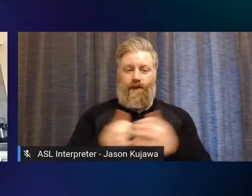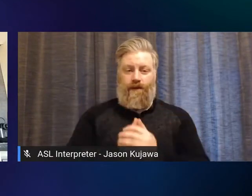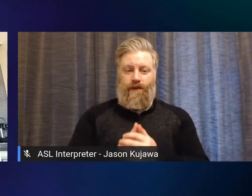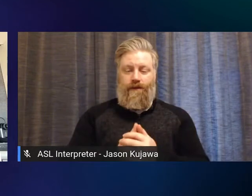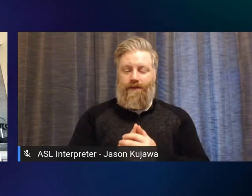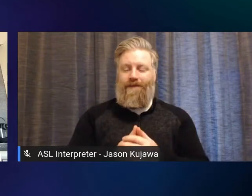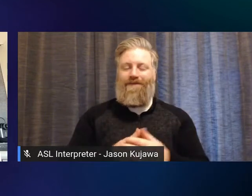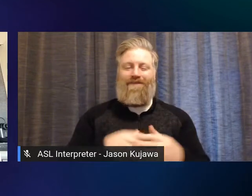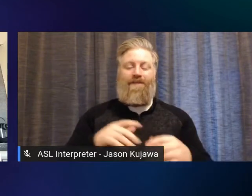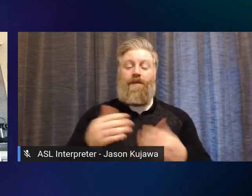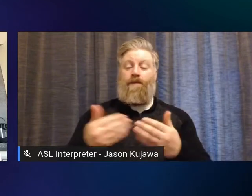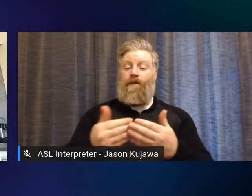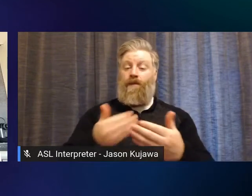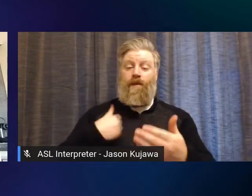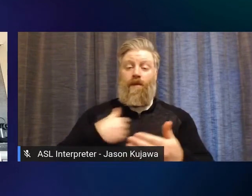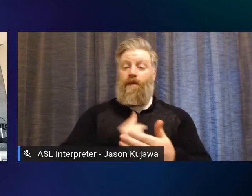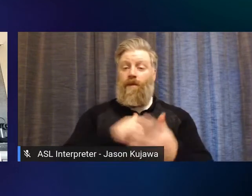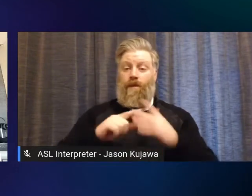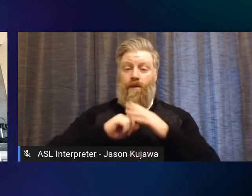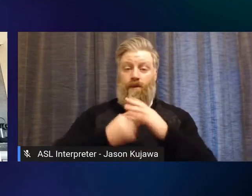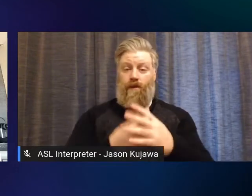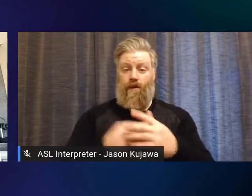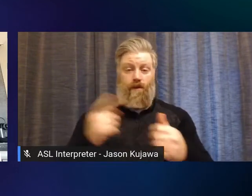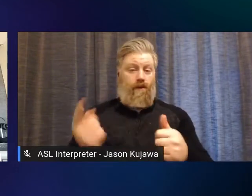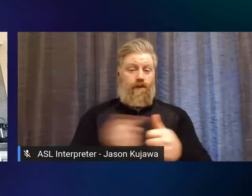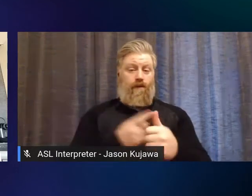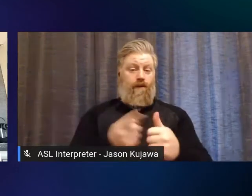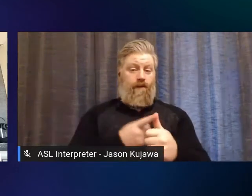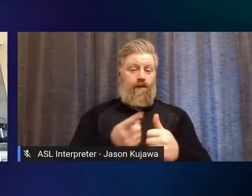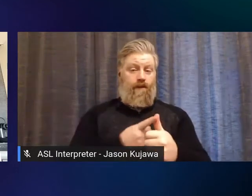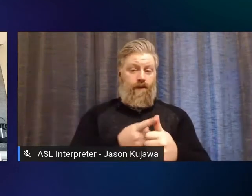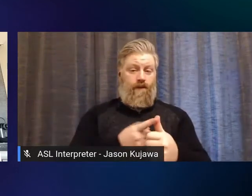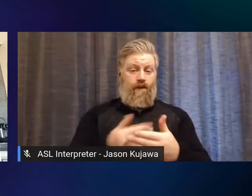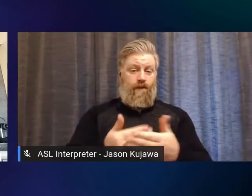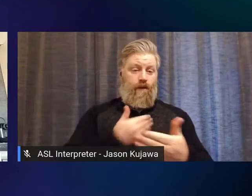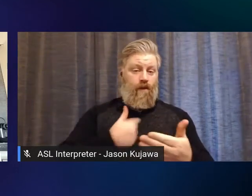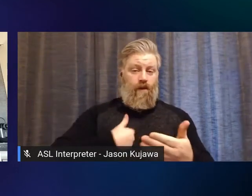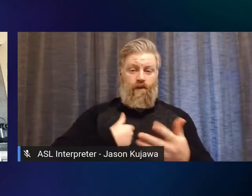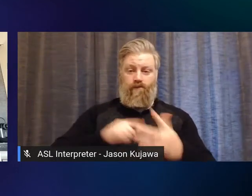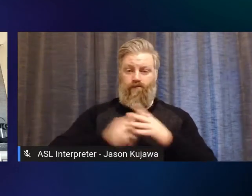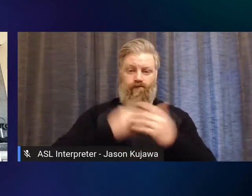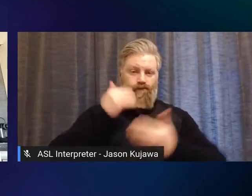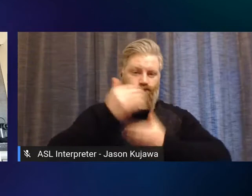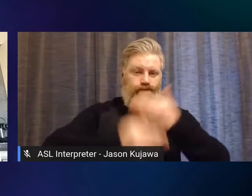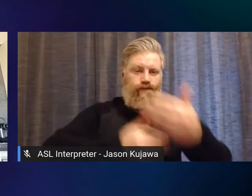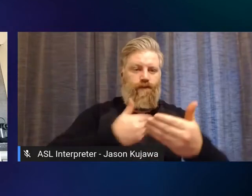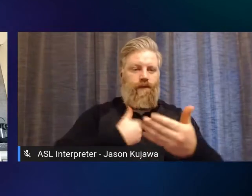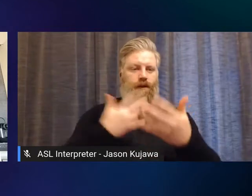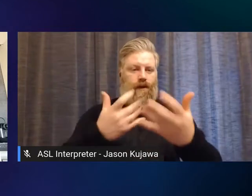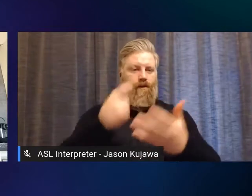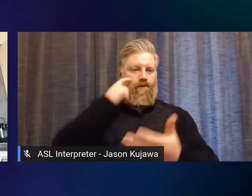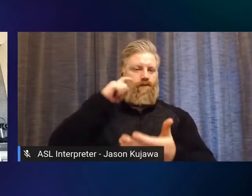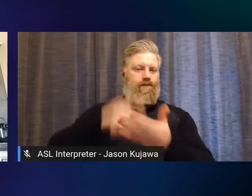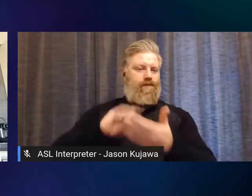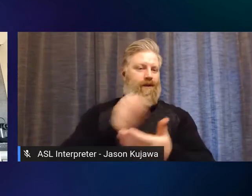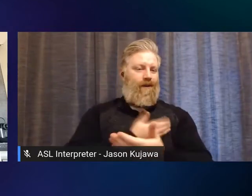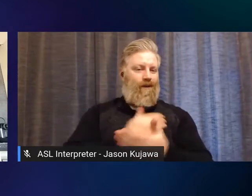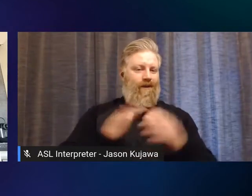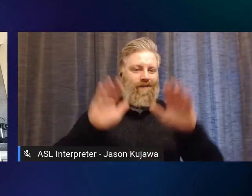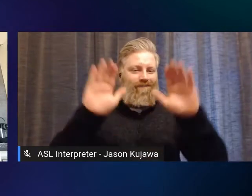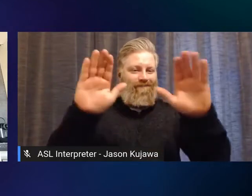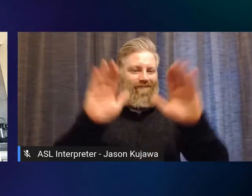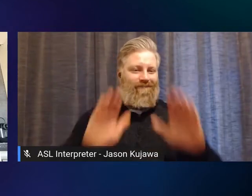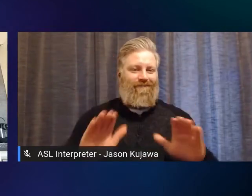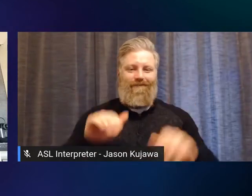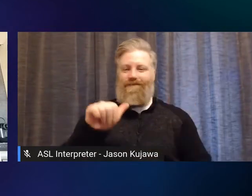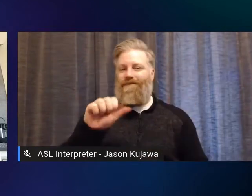And before we get started, actually, I want to, before I jump into all the other things, I want to acknowledge our wonderful American Sign